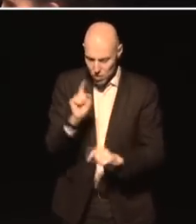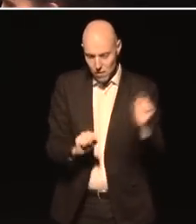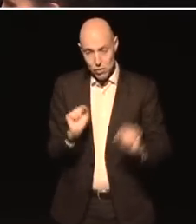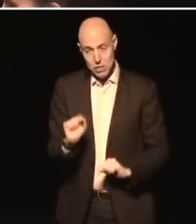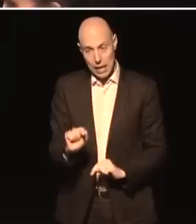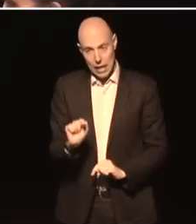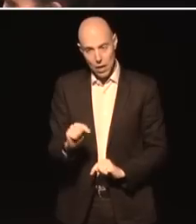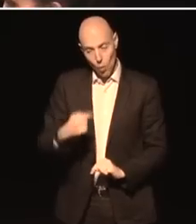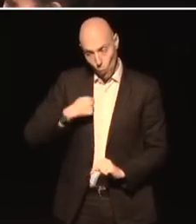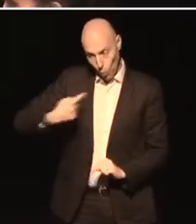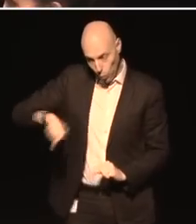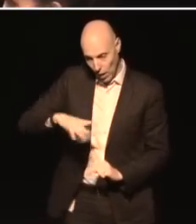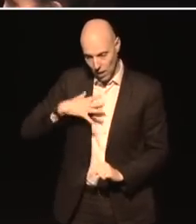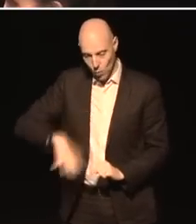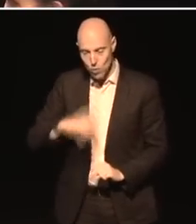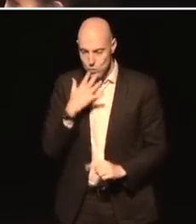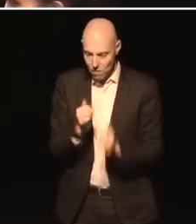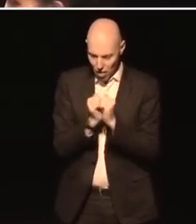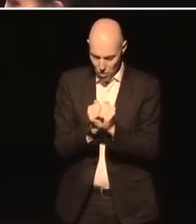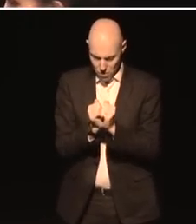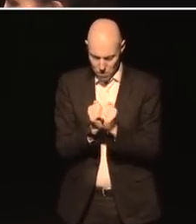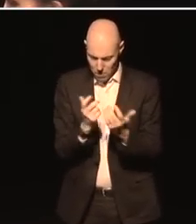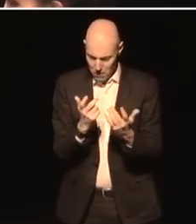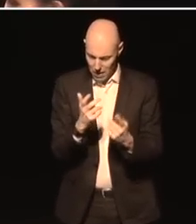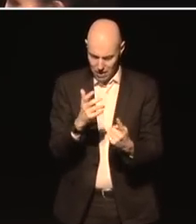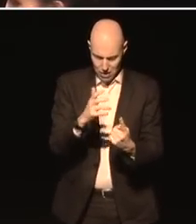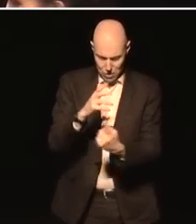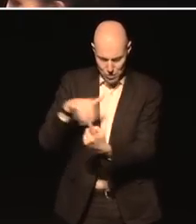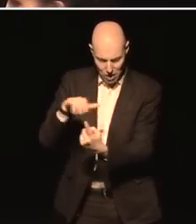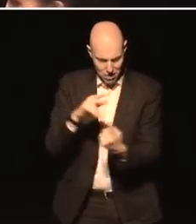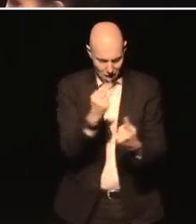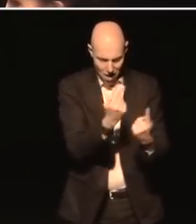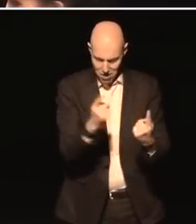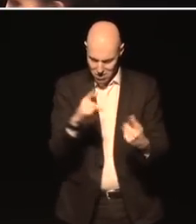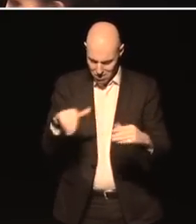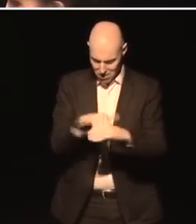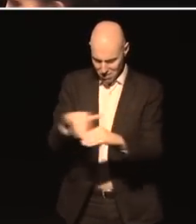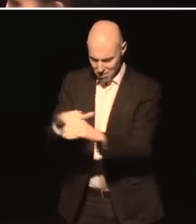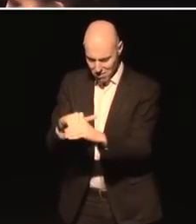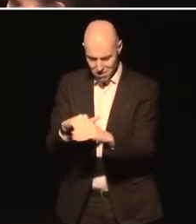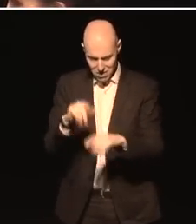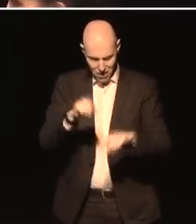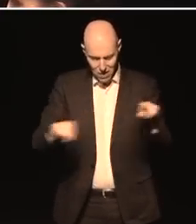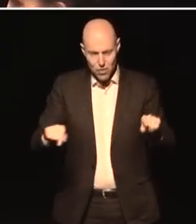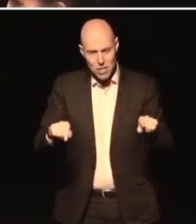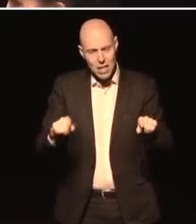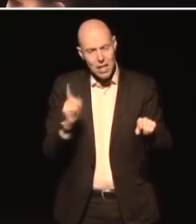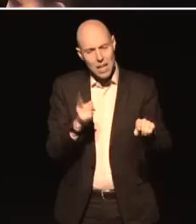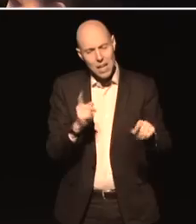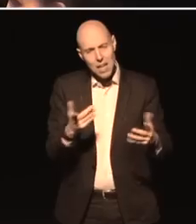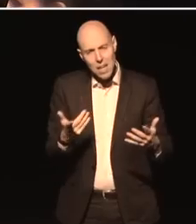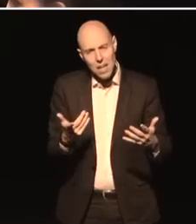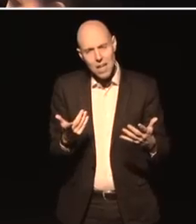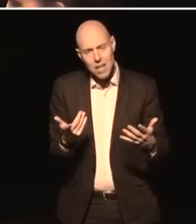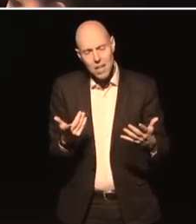at valuing what diversity means in both art and society and how society influences art and vice versa in terms of the narratives that come out of